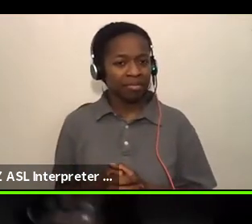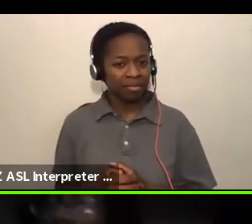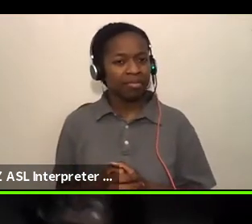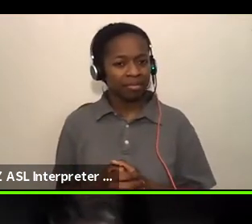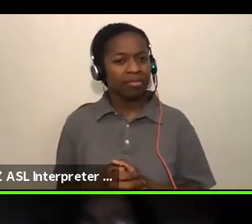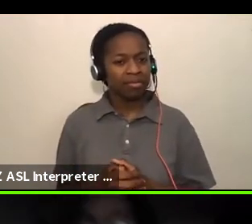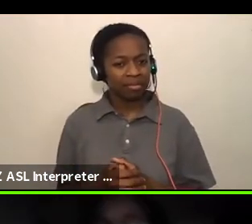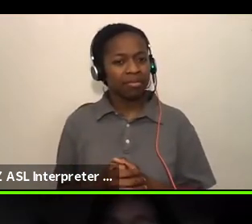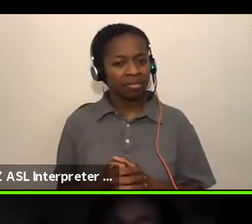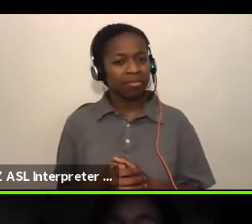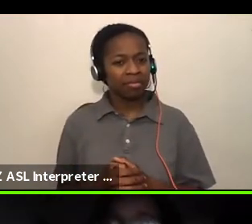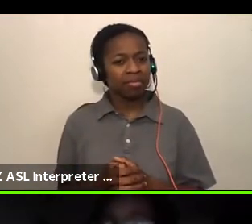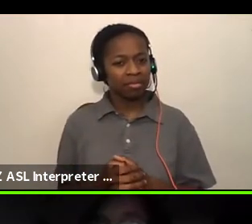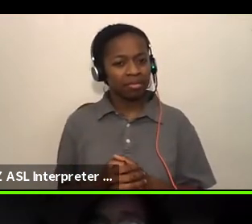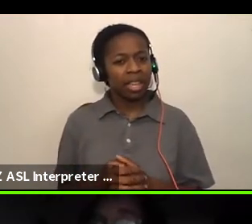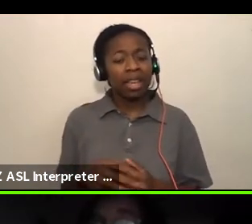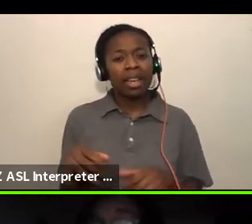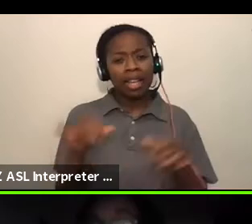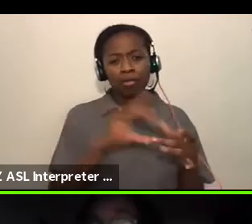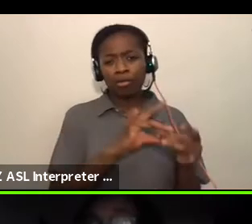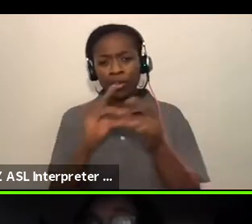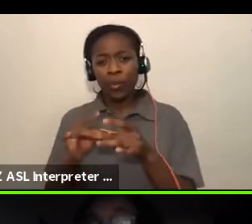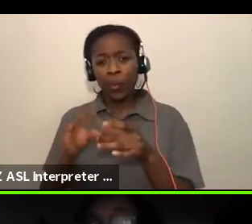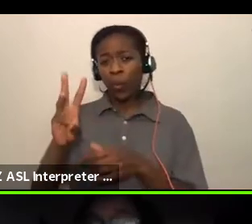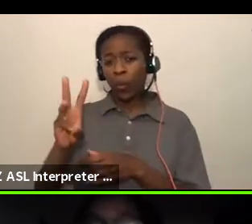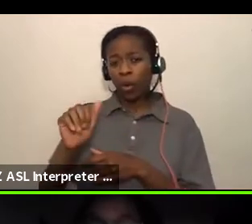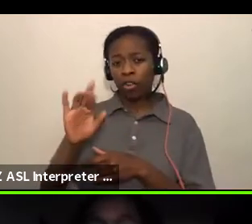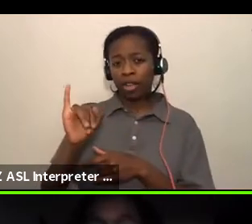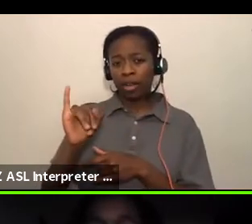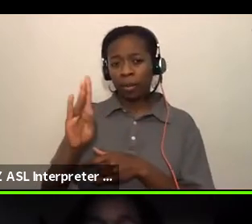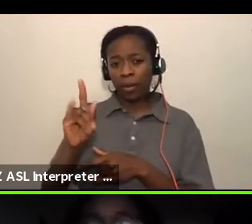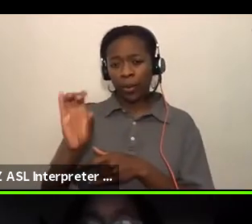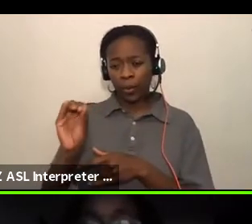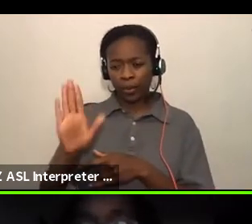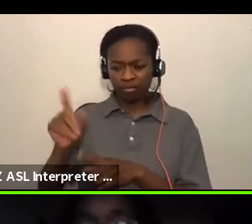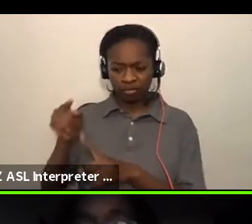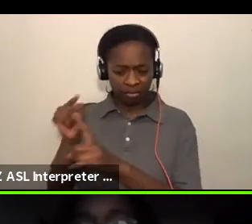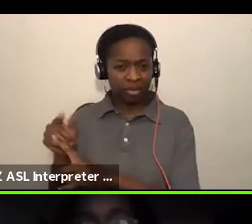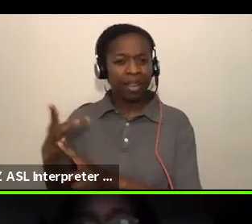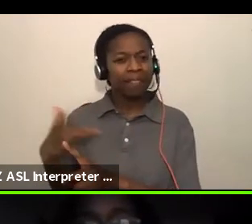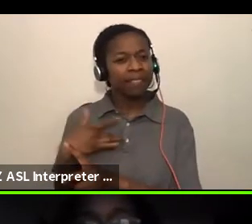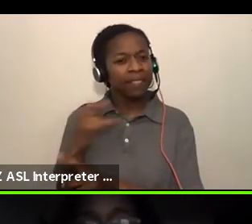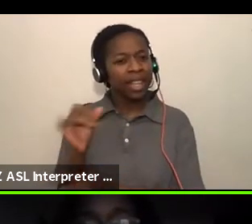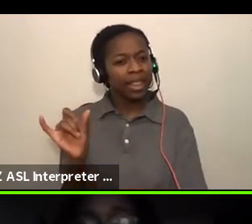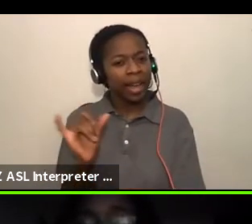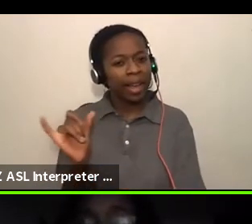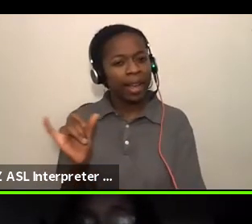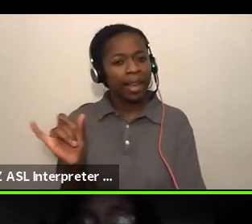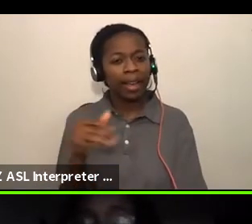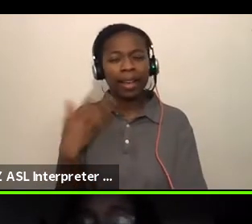goes to what Wariboko was saying earlier, is that it feels like